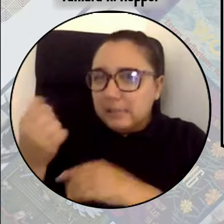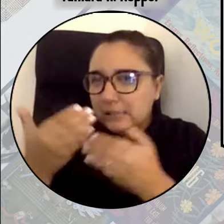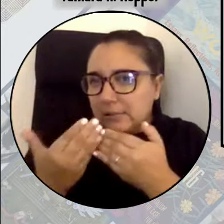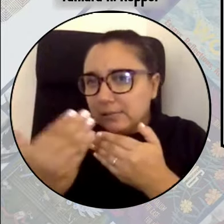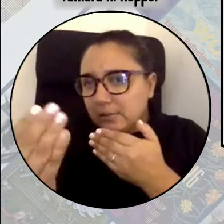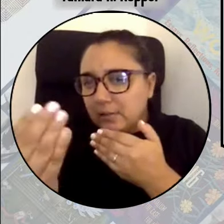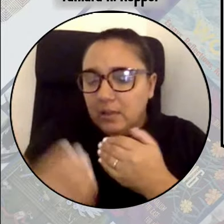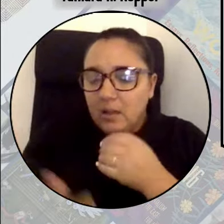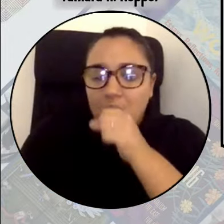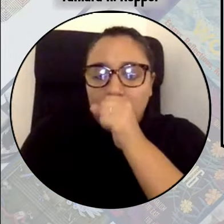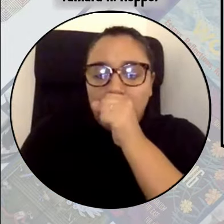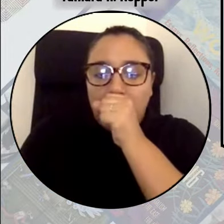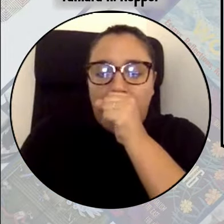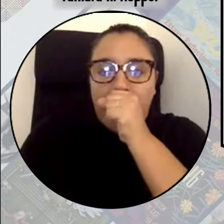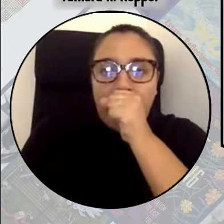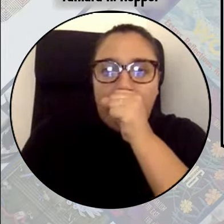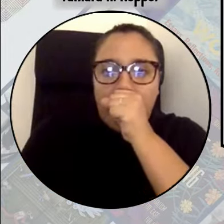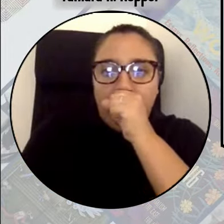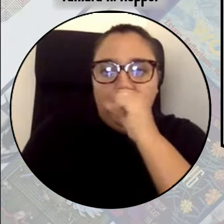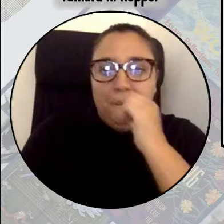onwards